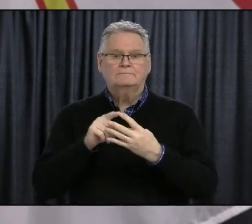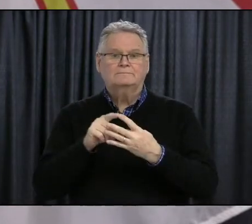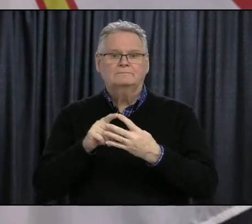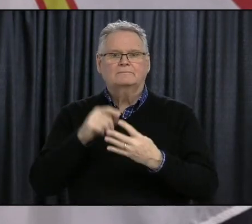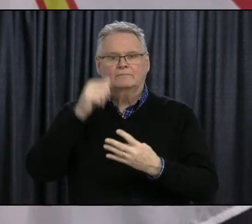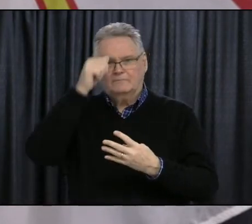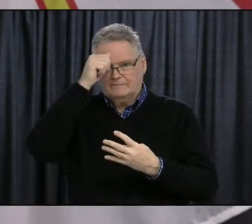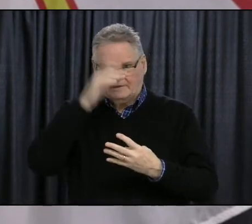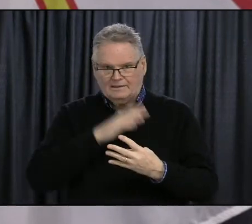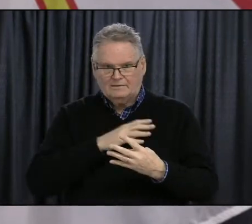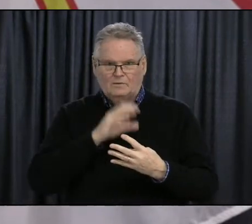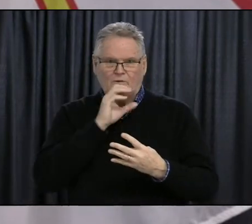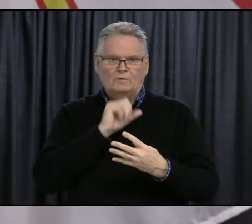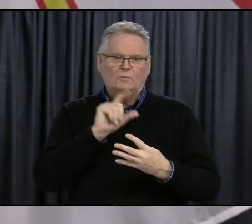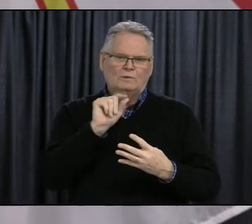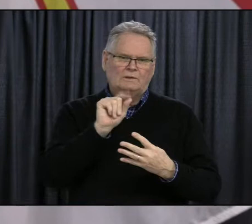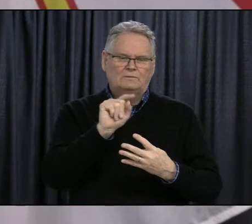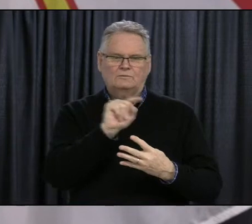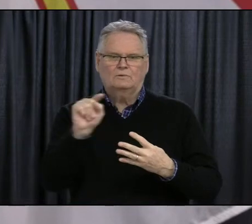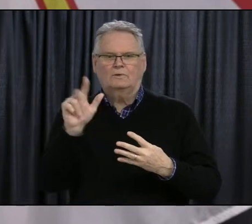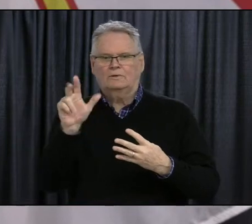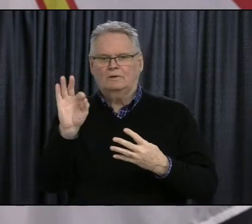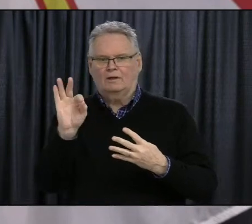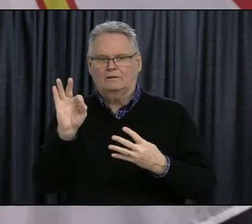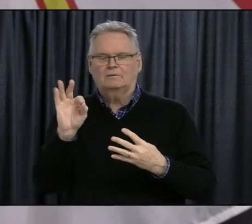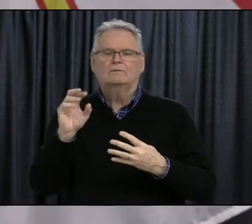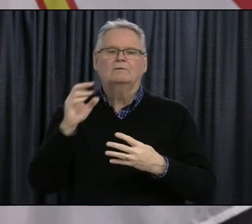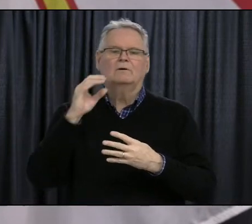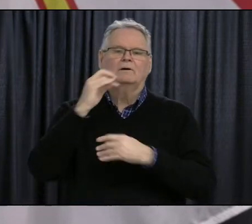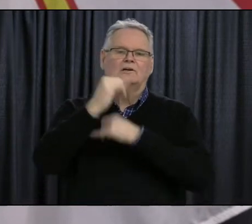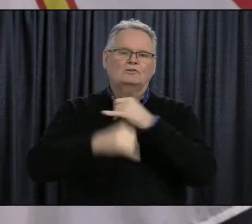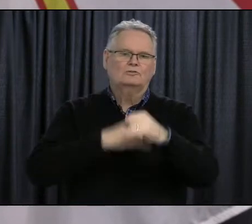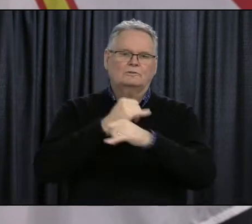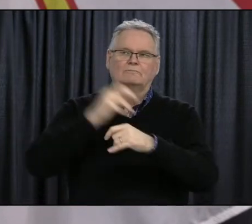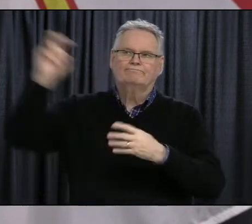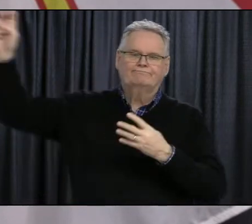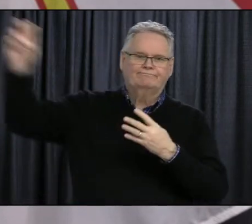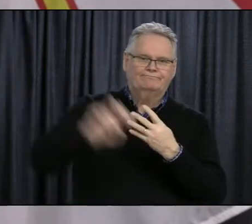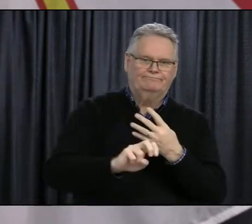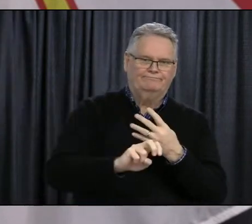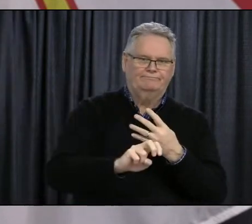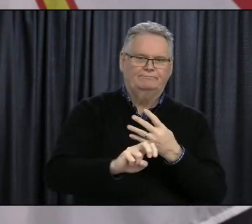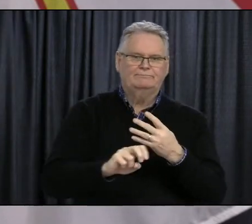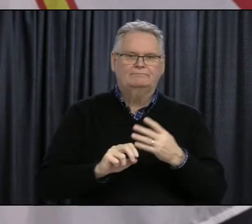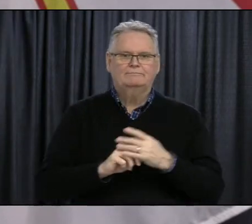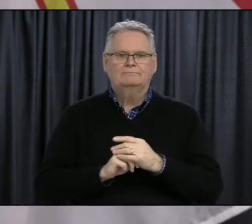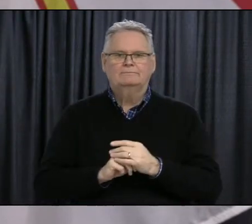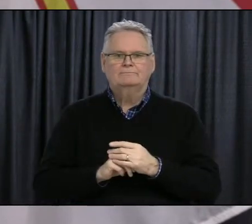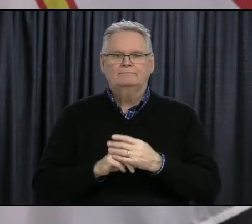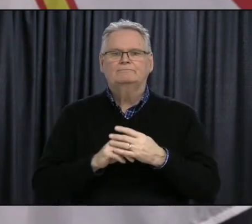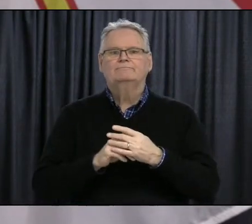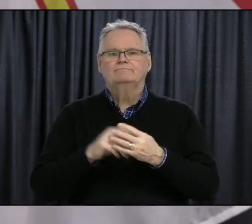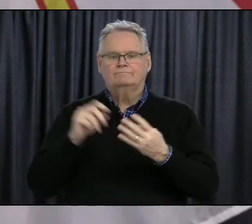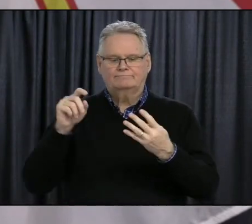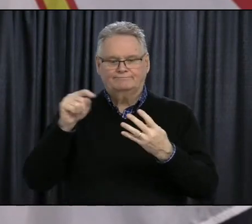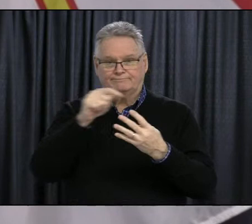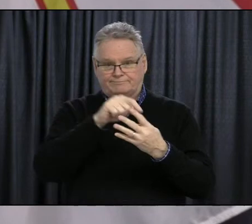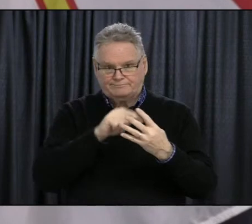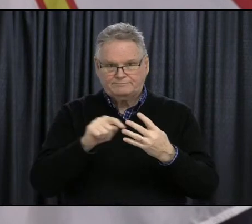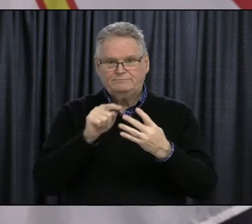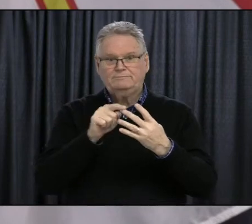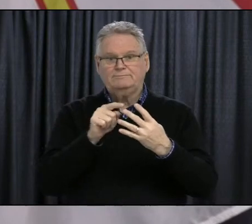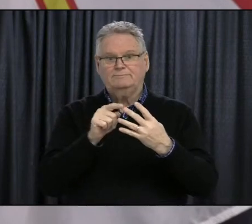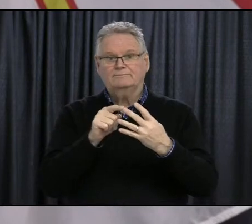and 39 who returned from international travel. Contact tracing is completed in this case. We also have 3 new